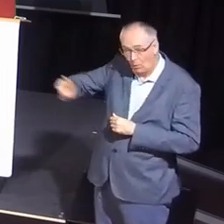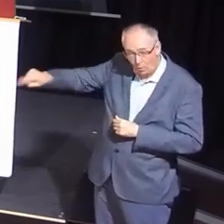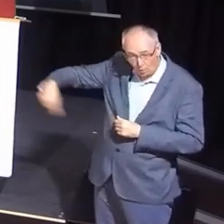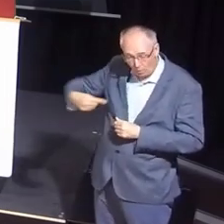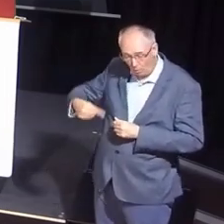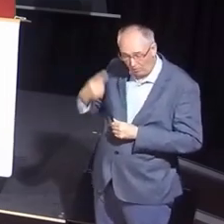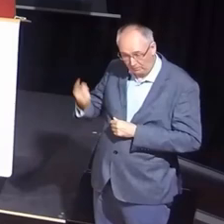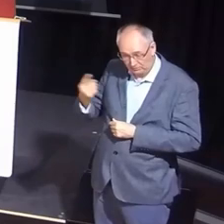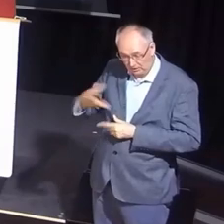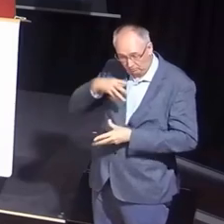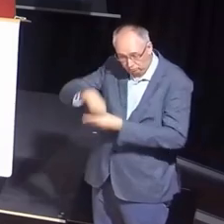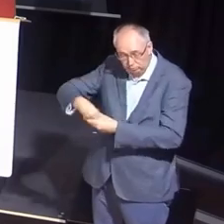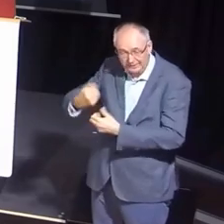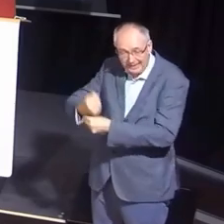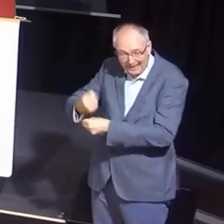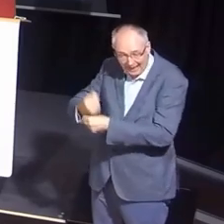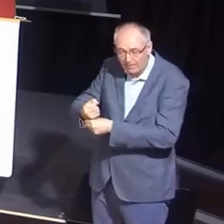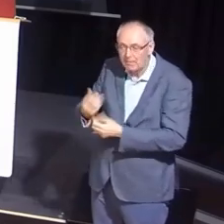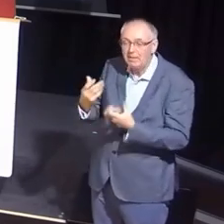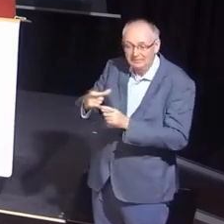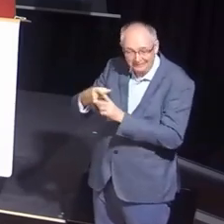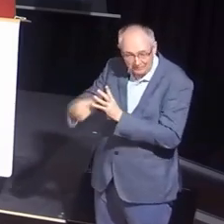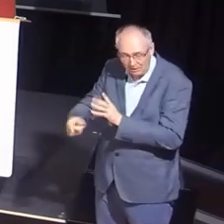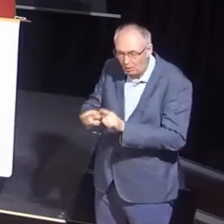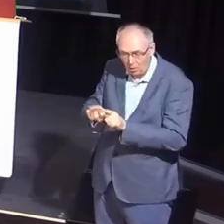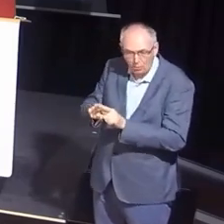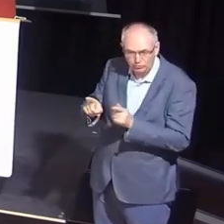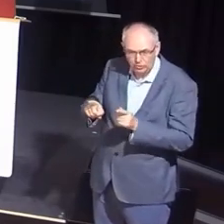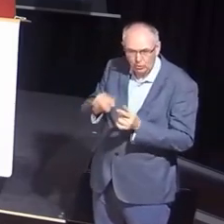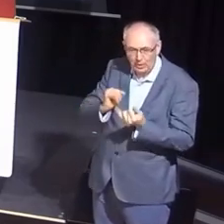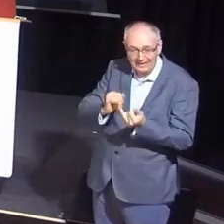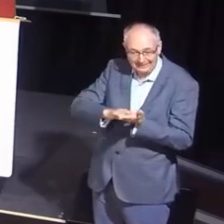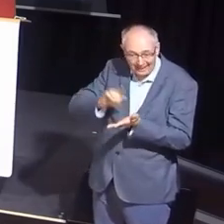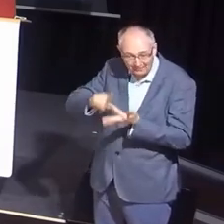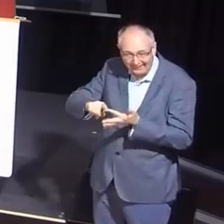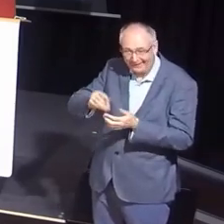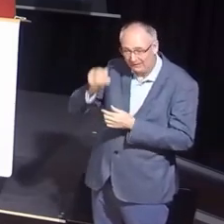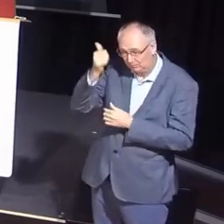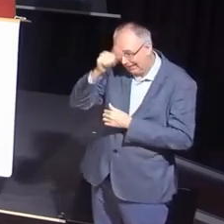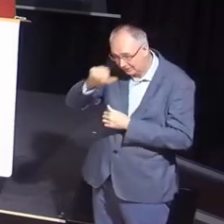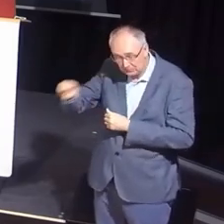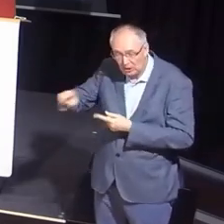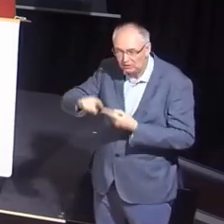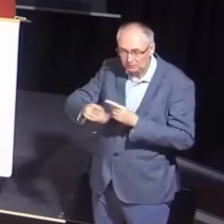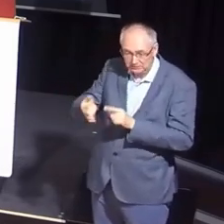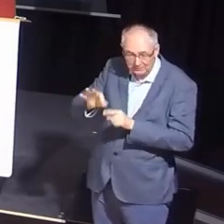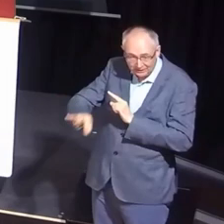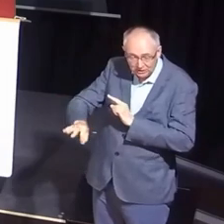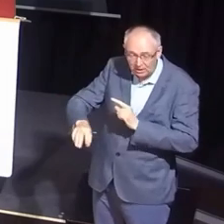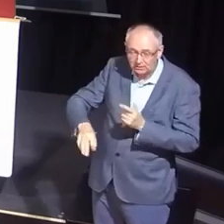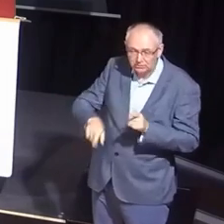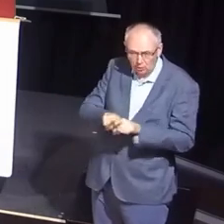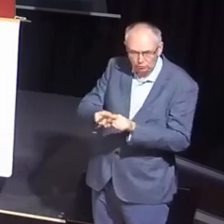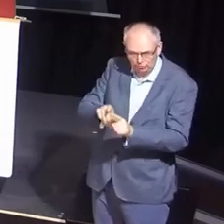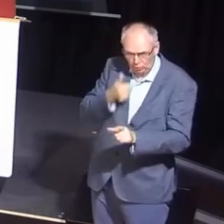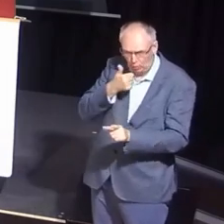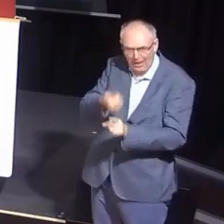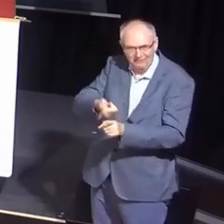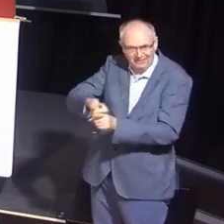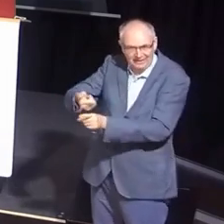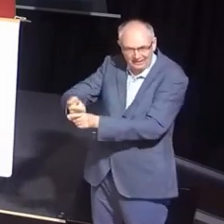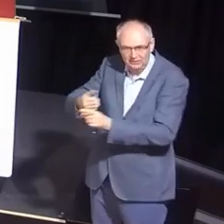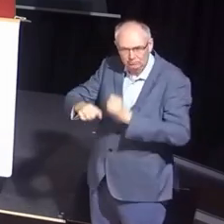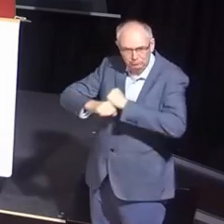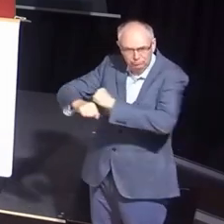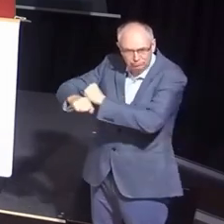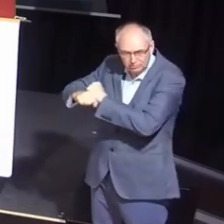gamers with disabilities, but we're also subject matter experts, specialists, and we're also advocates. So not only are